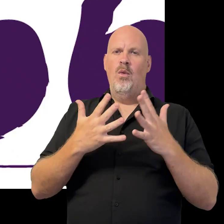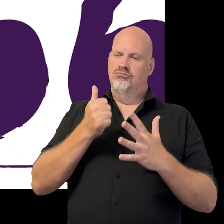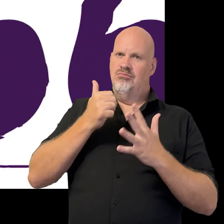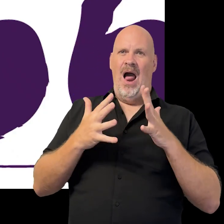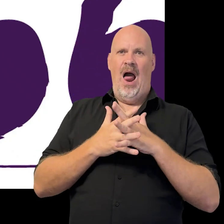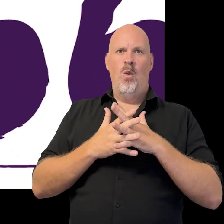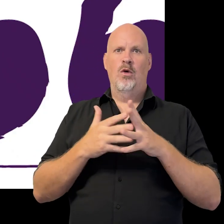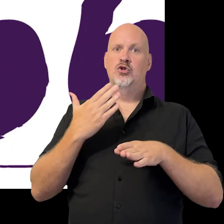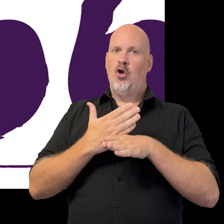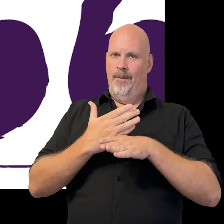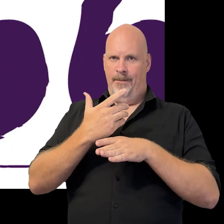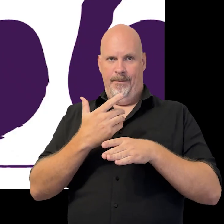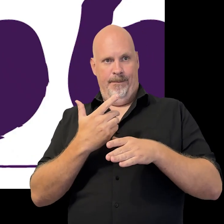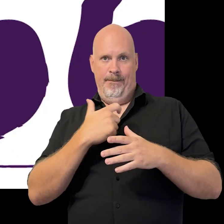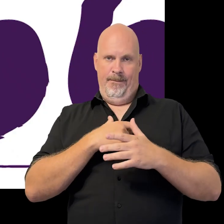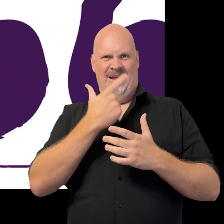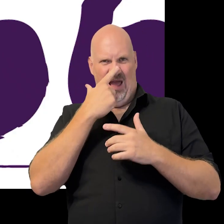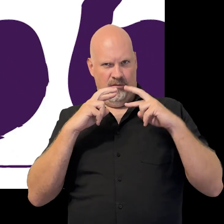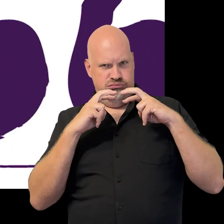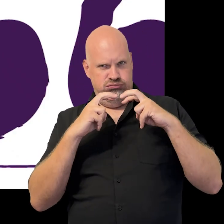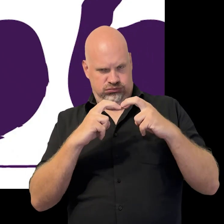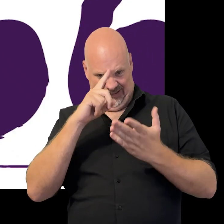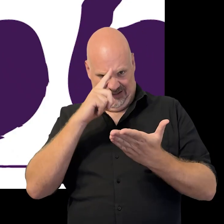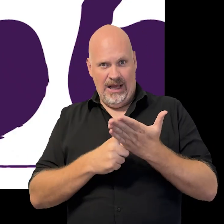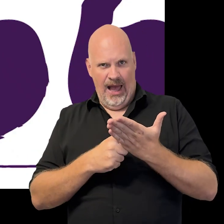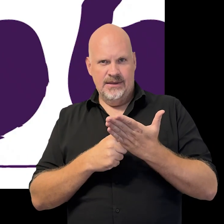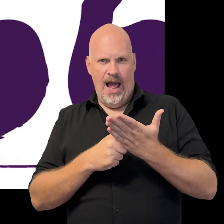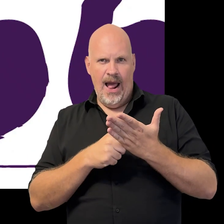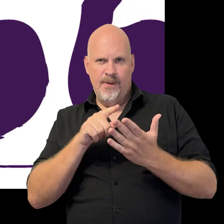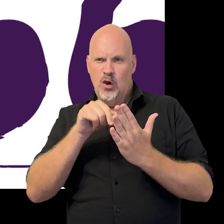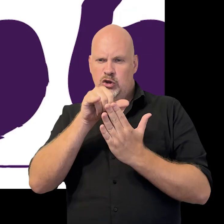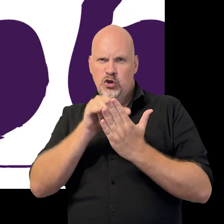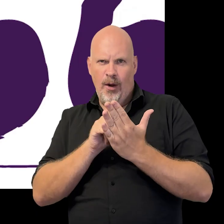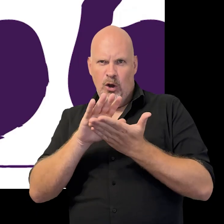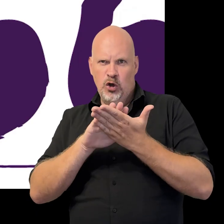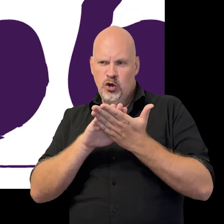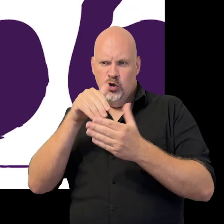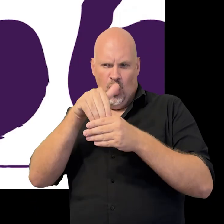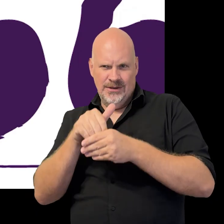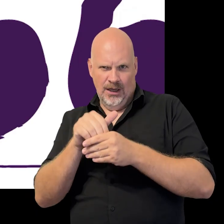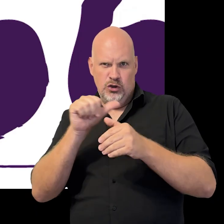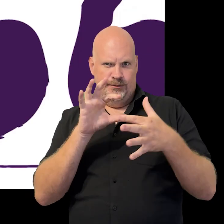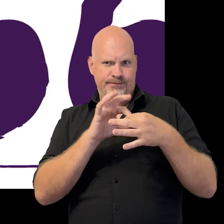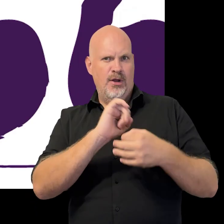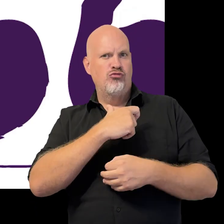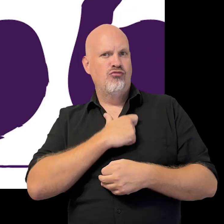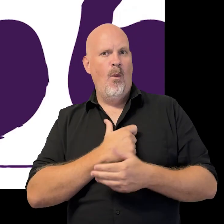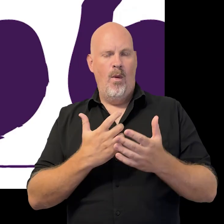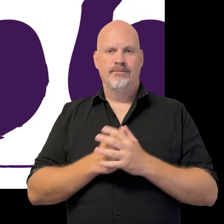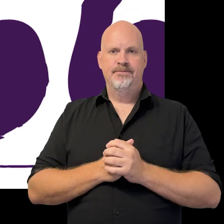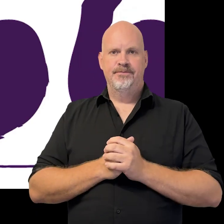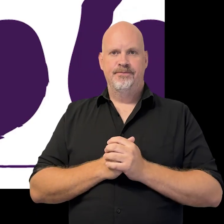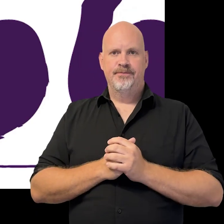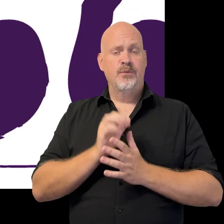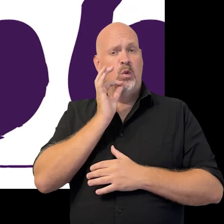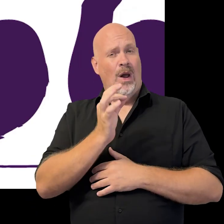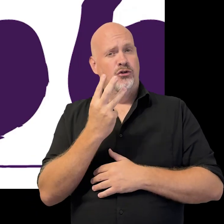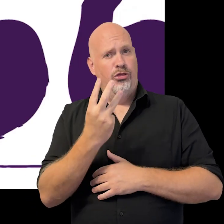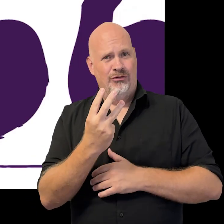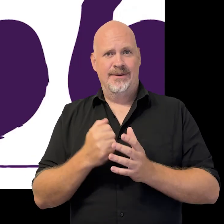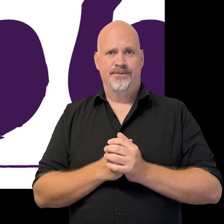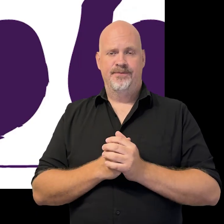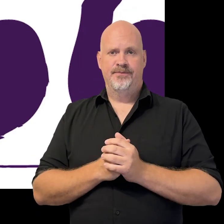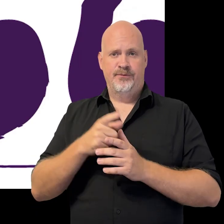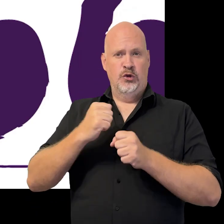able to develop a set of recommendations which are then evidence-based, and they are